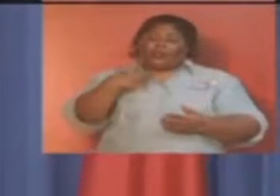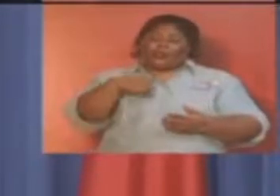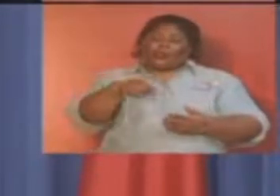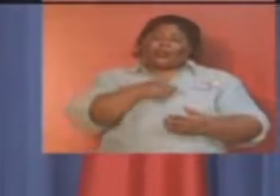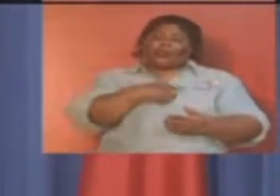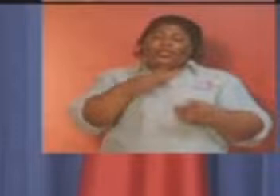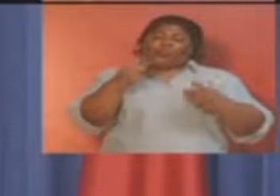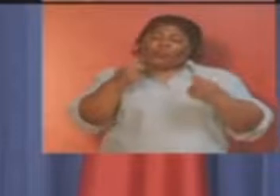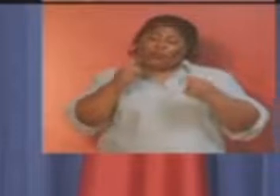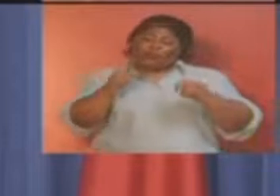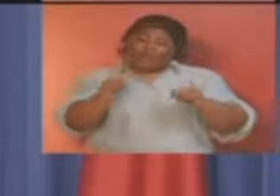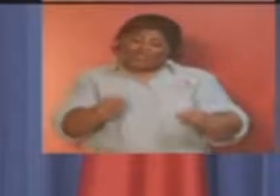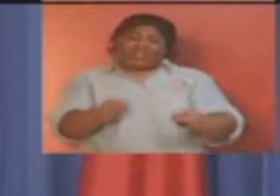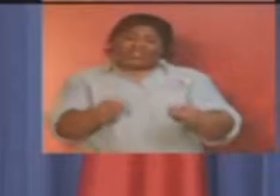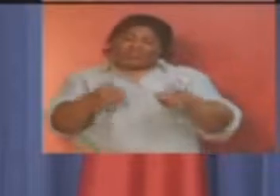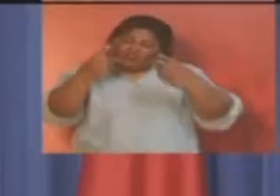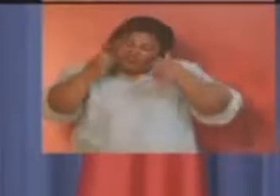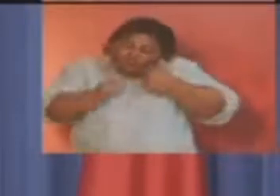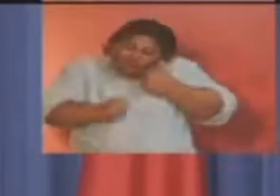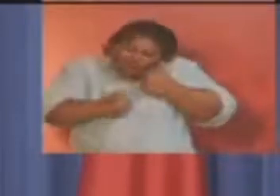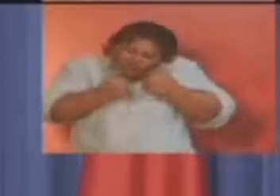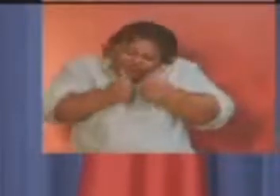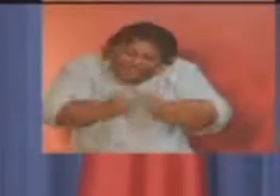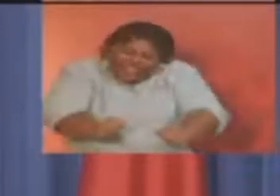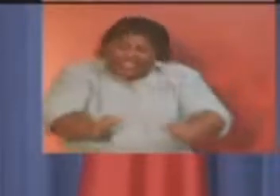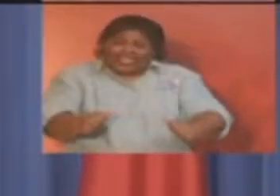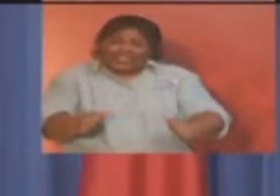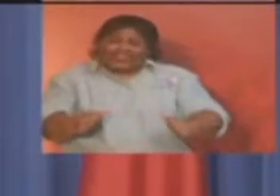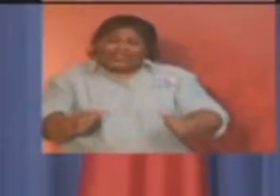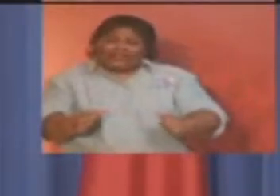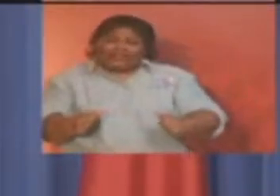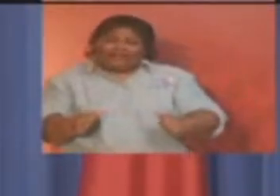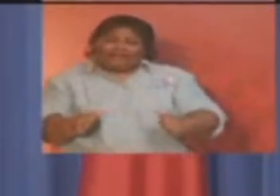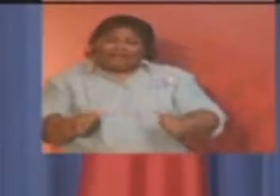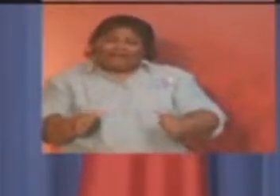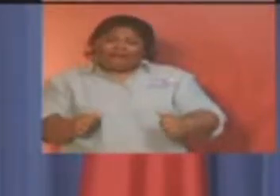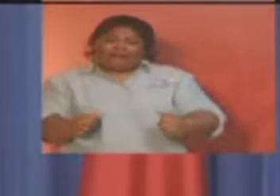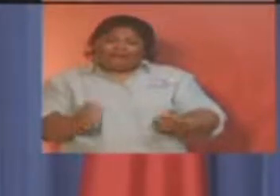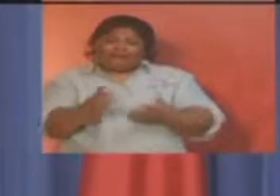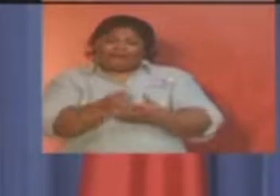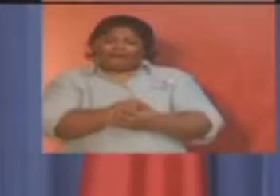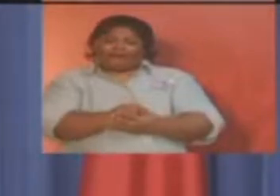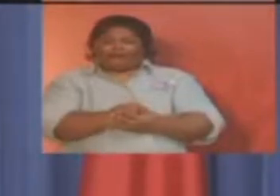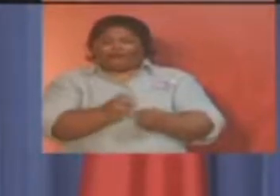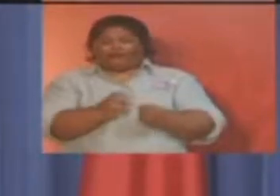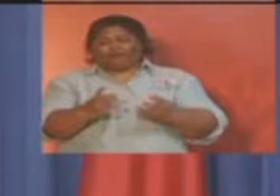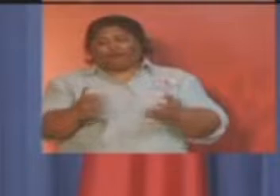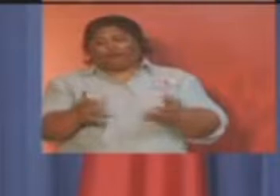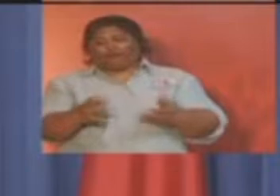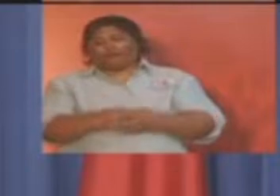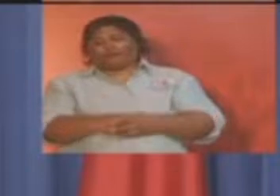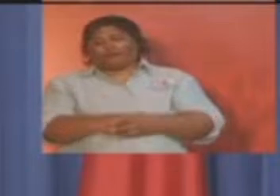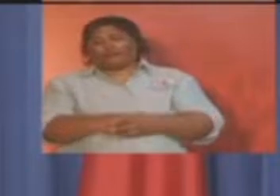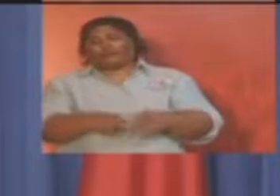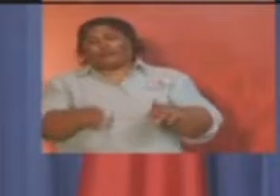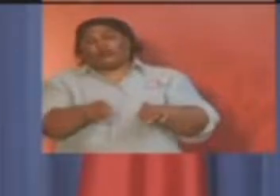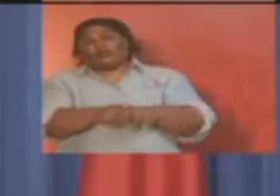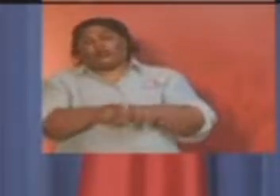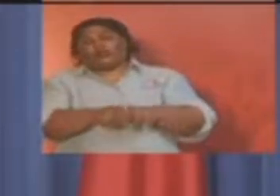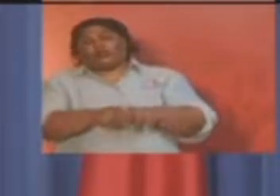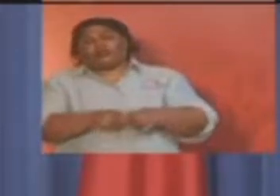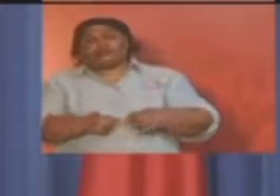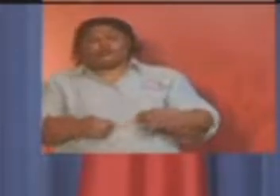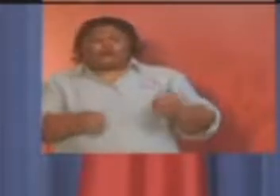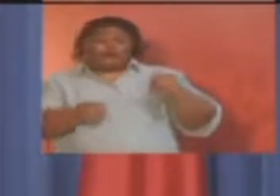medics, as well as other persons in terms of security and drivers and those kinds of things. So expanding outside into the Defence Force at this point in time